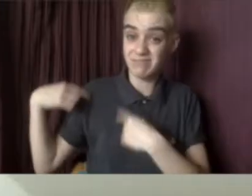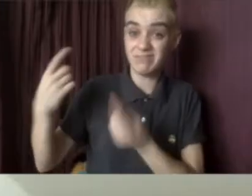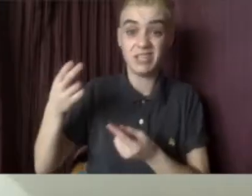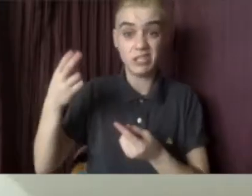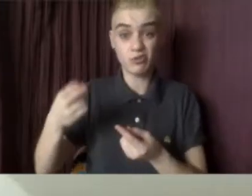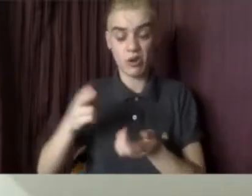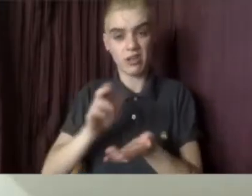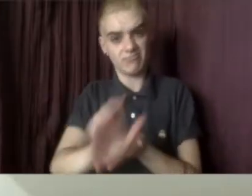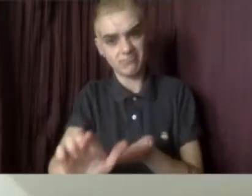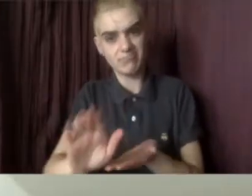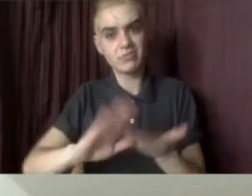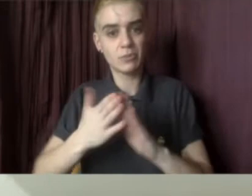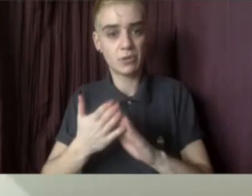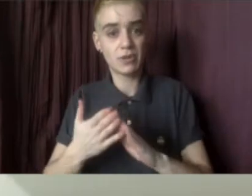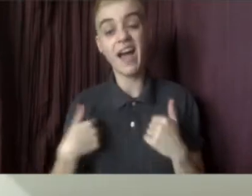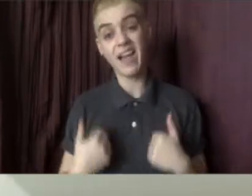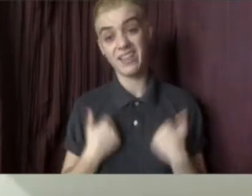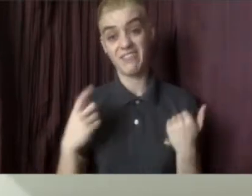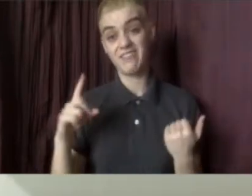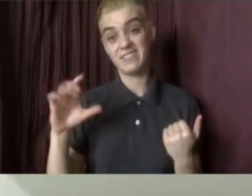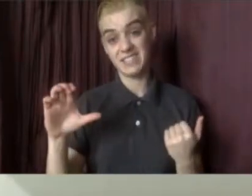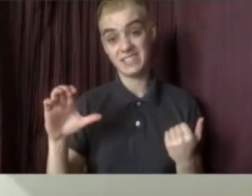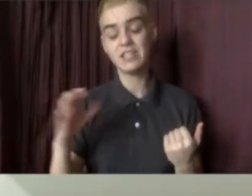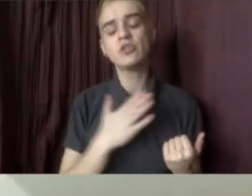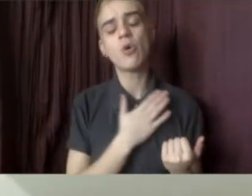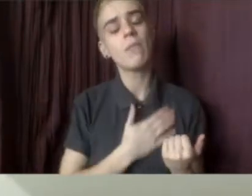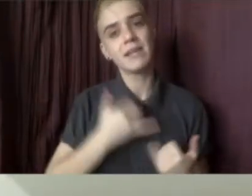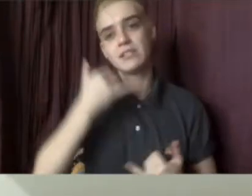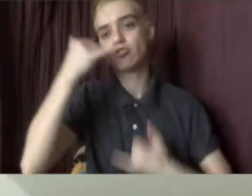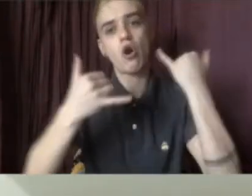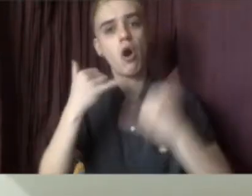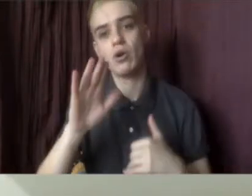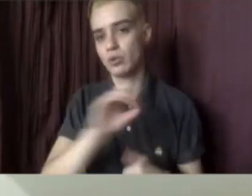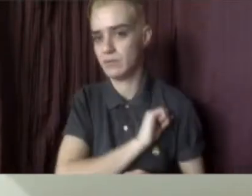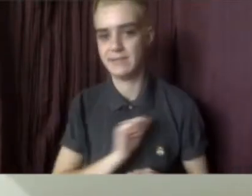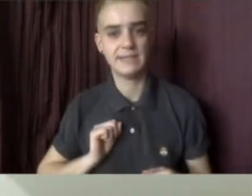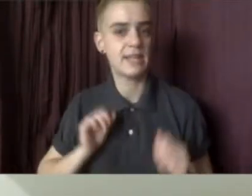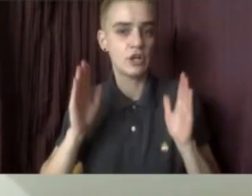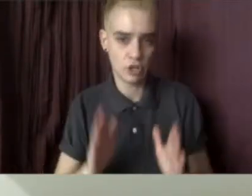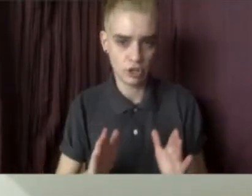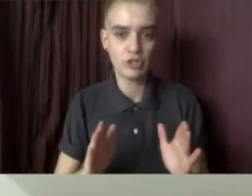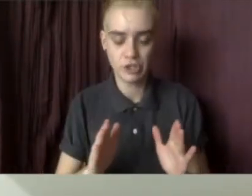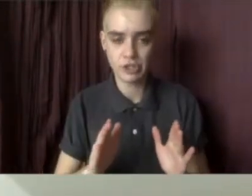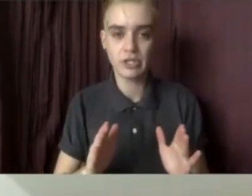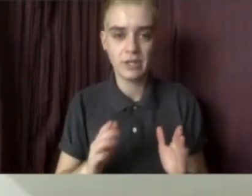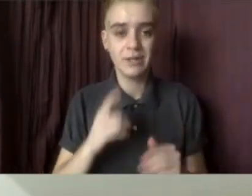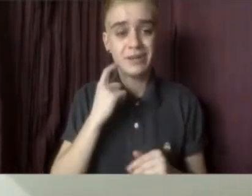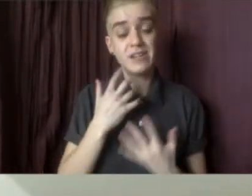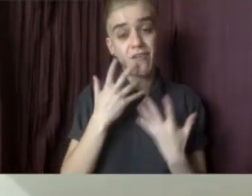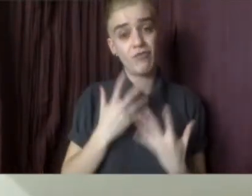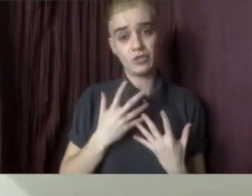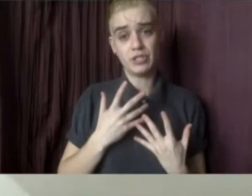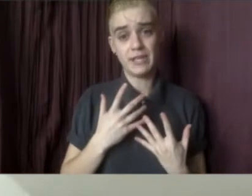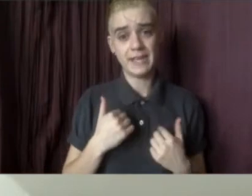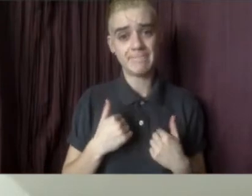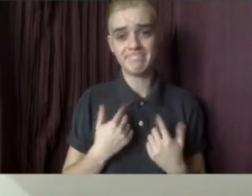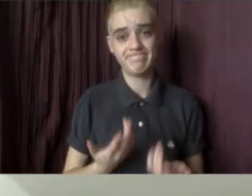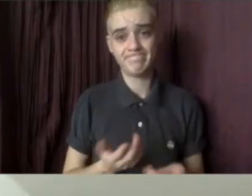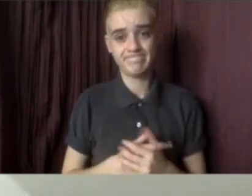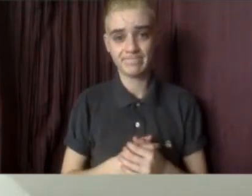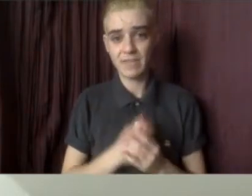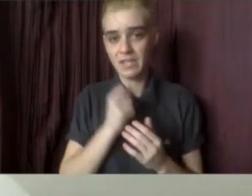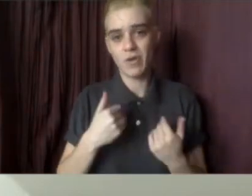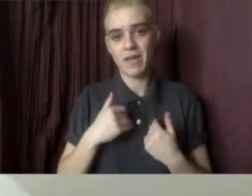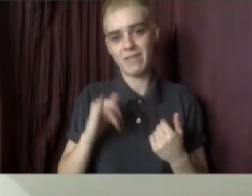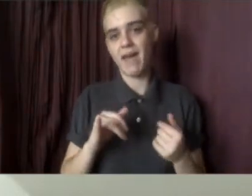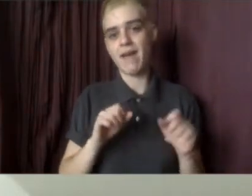Great, thank you for that, Quincy. And I'll add just a couple of things from the Episcopal Church's Office of Government Relations as well. And